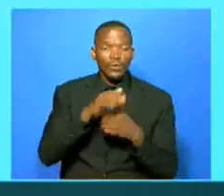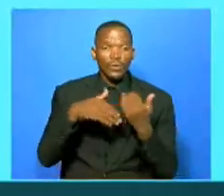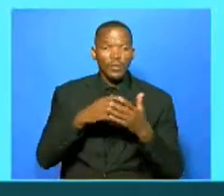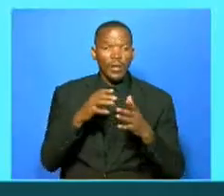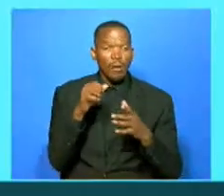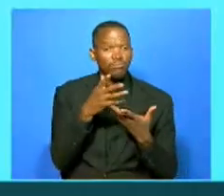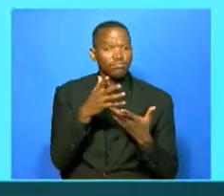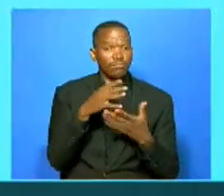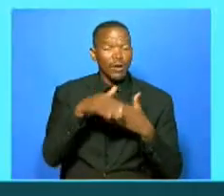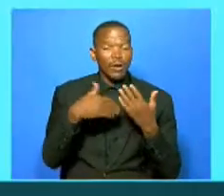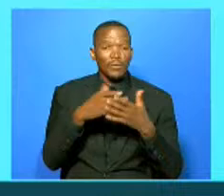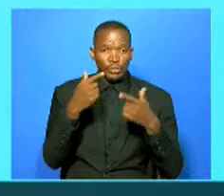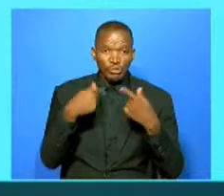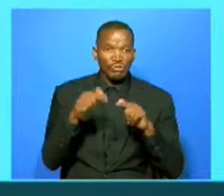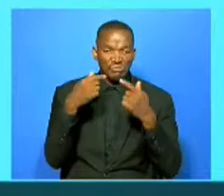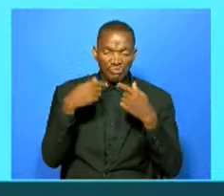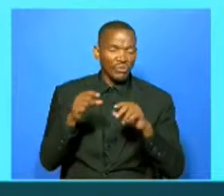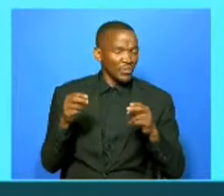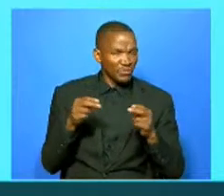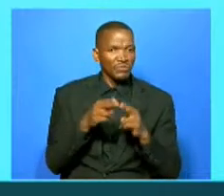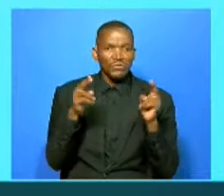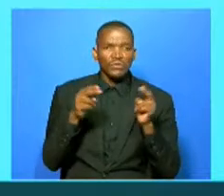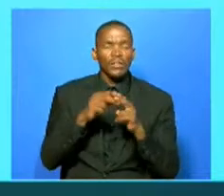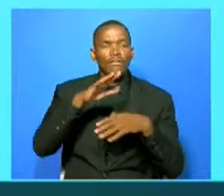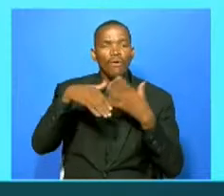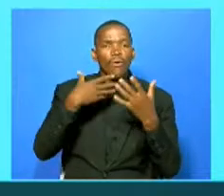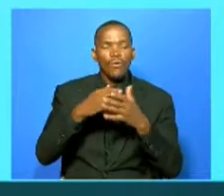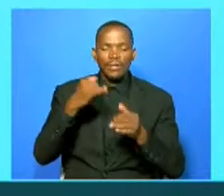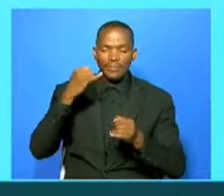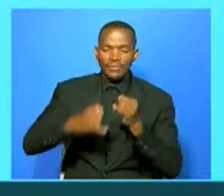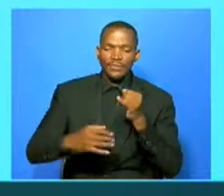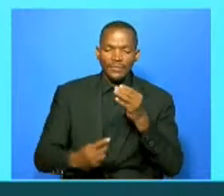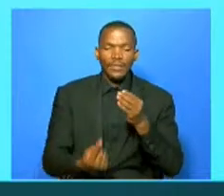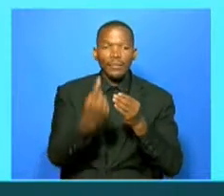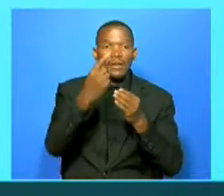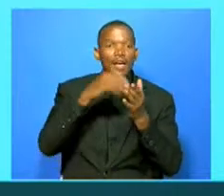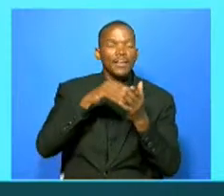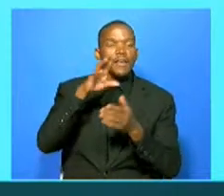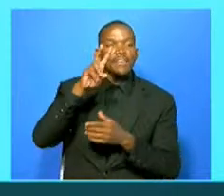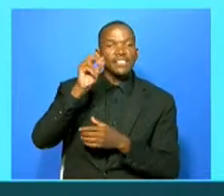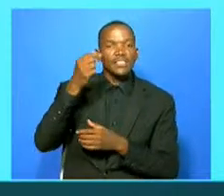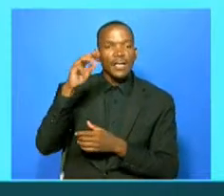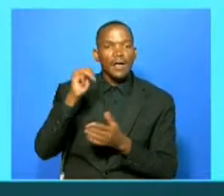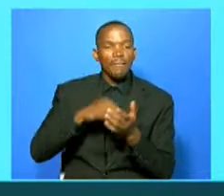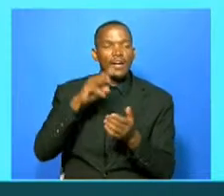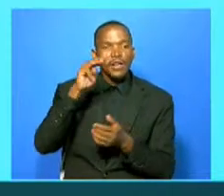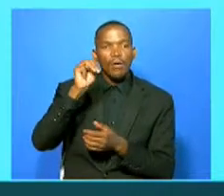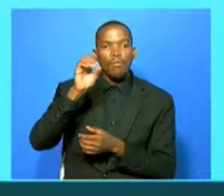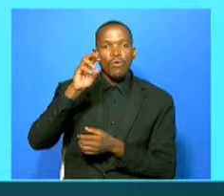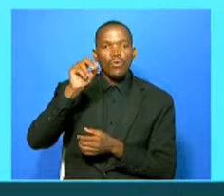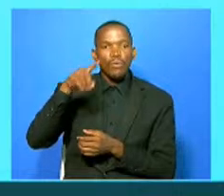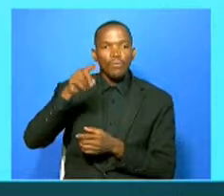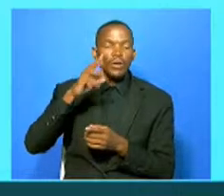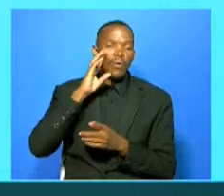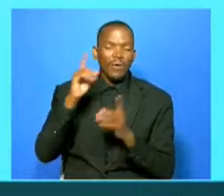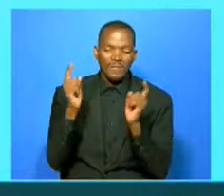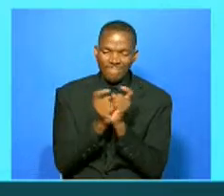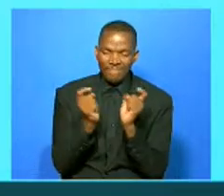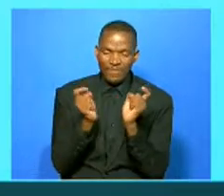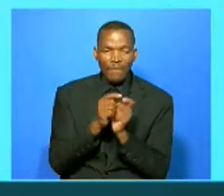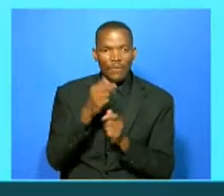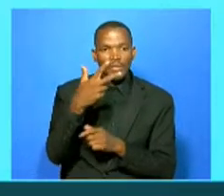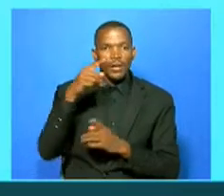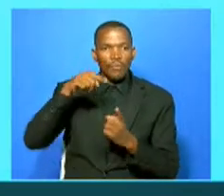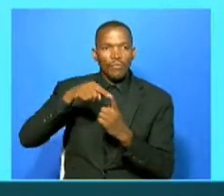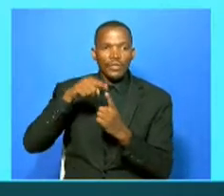go falola selepe sa magagane e sentse e bulegile ditlhopha tsa Moropole Wanderers le VTM FC di tla tsoga di lwela dintlhatse tharo tse di ka